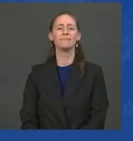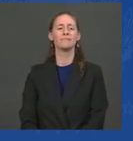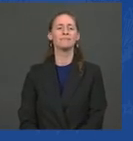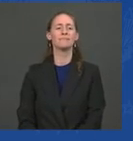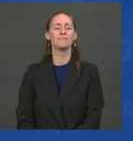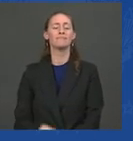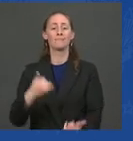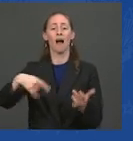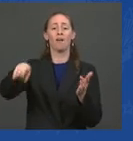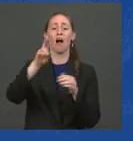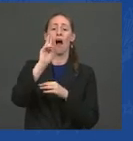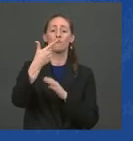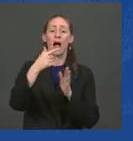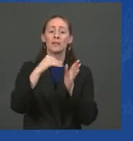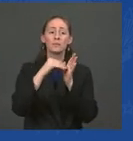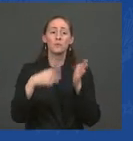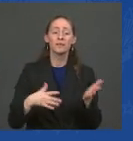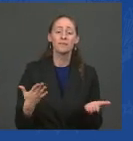great institution,